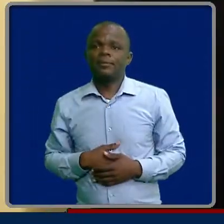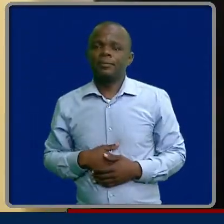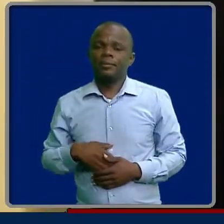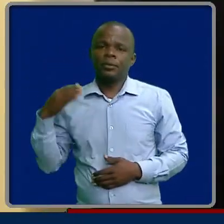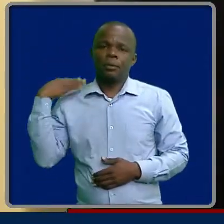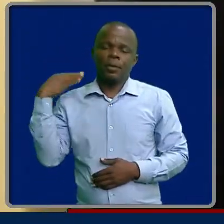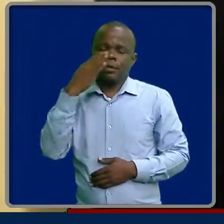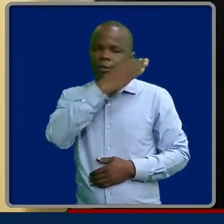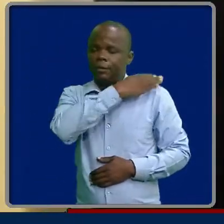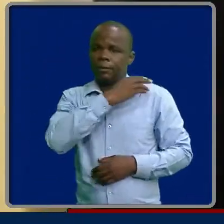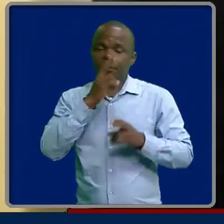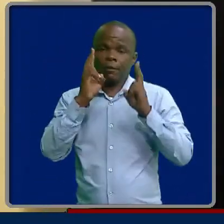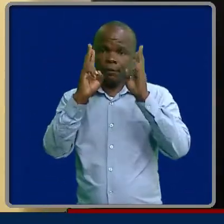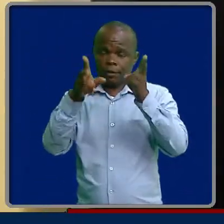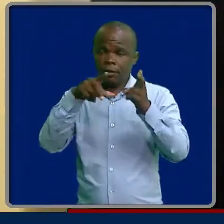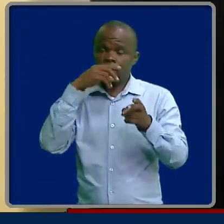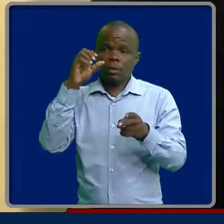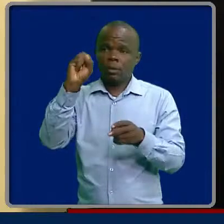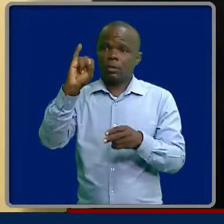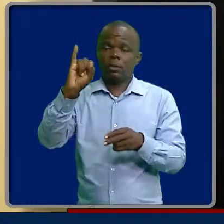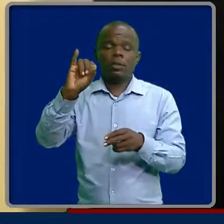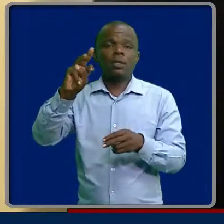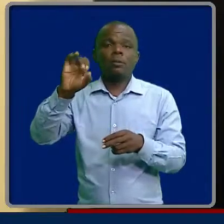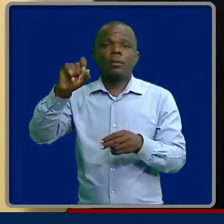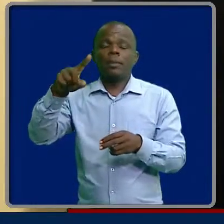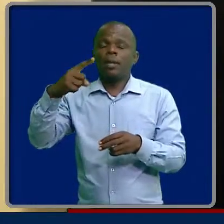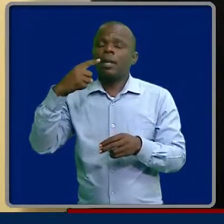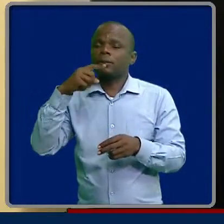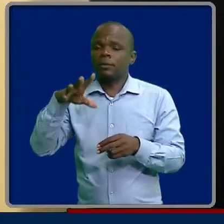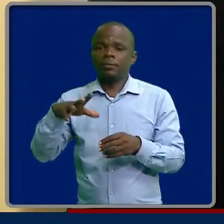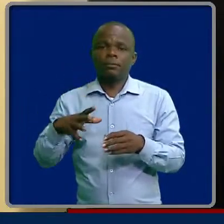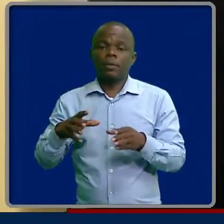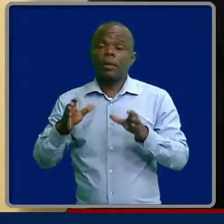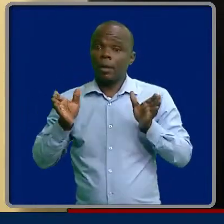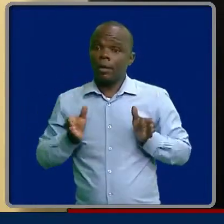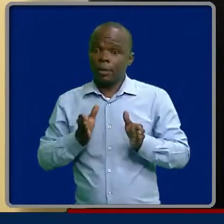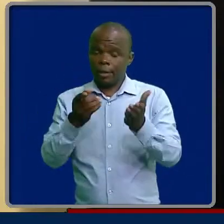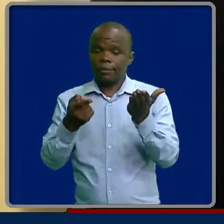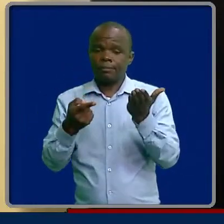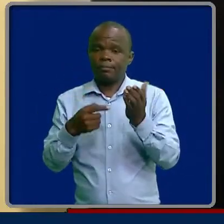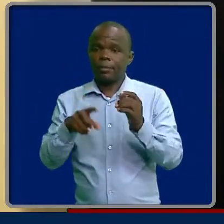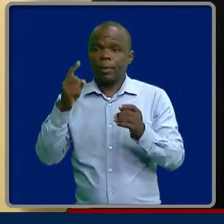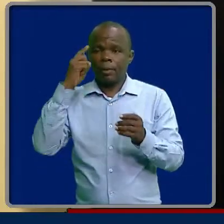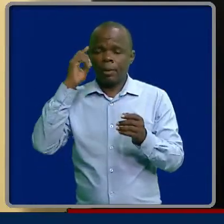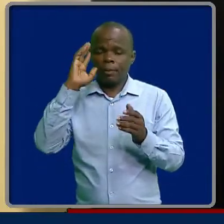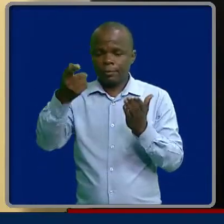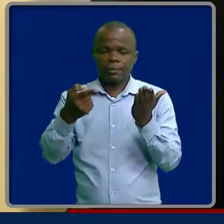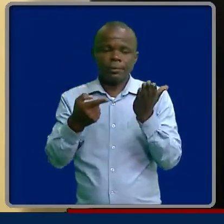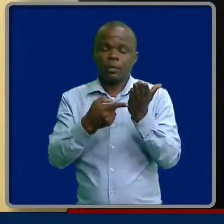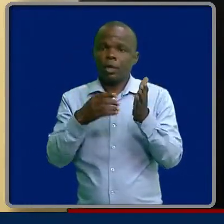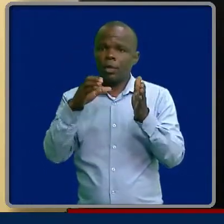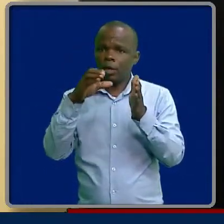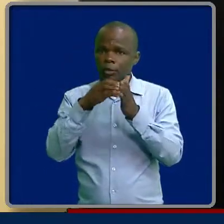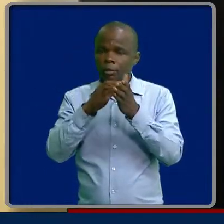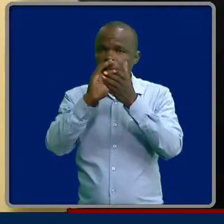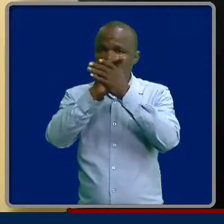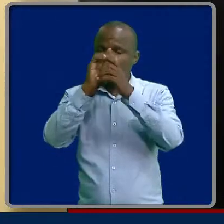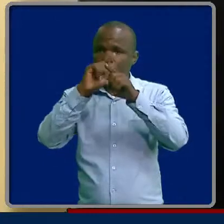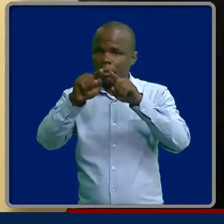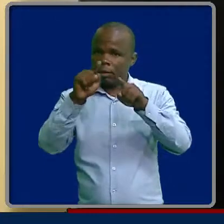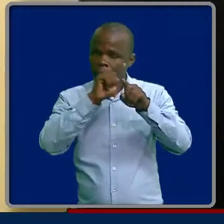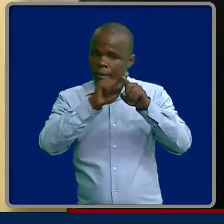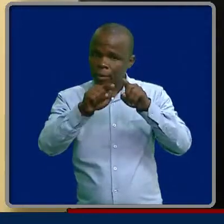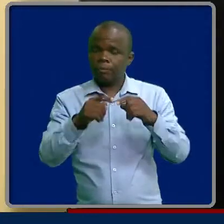Minister for Tourism Honorable Janice Melane has encouraged the Pikes Peak Town Council, together with its stakeholders, to